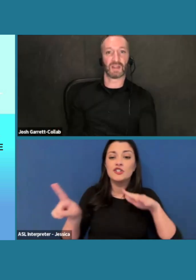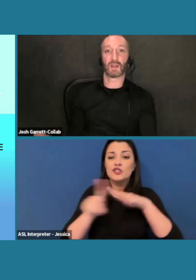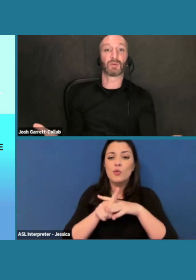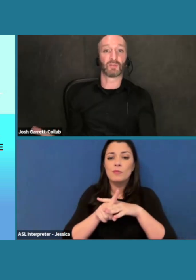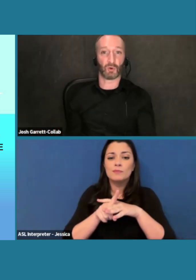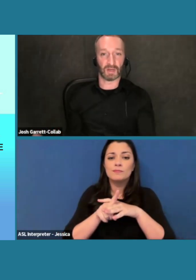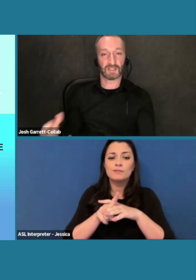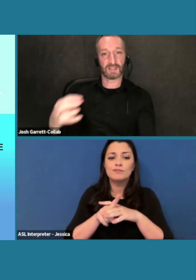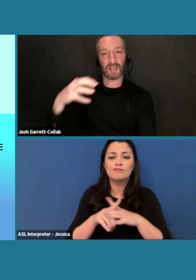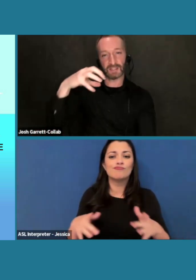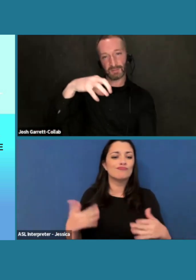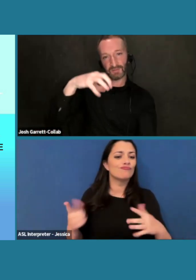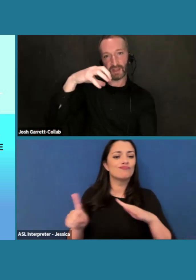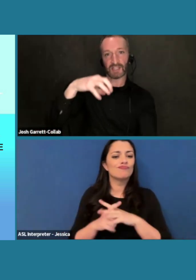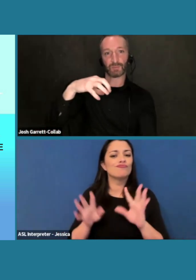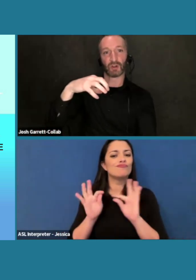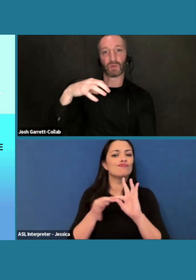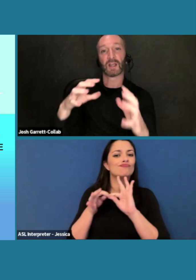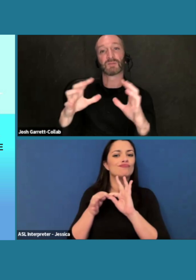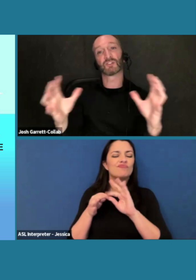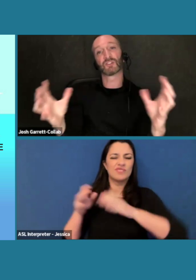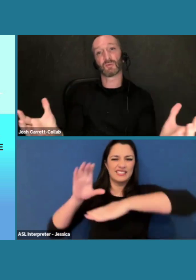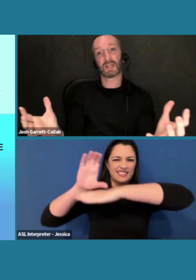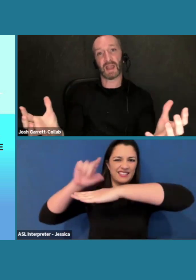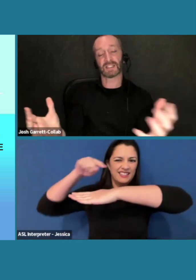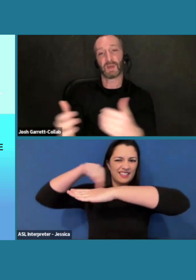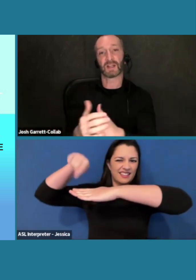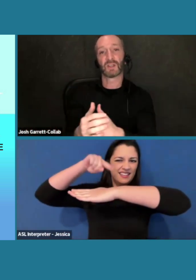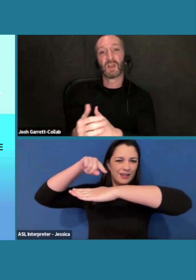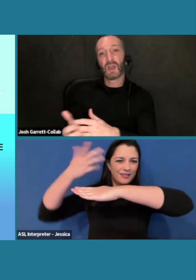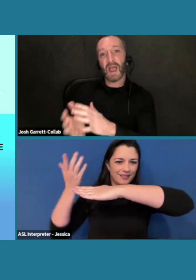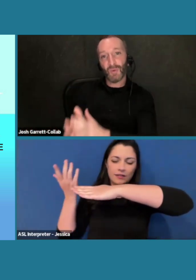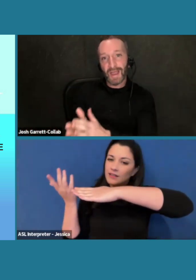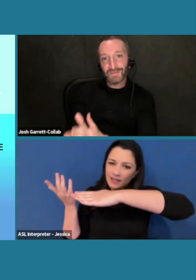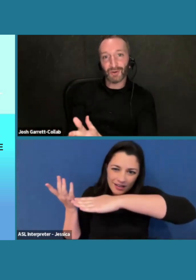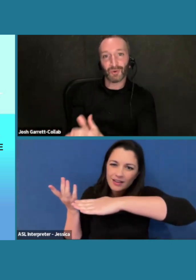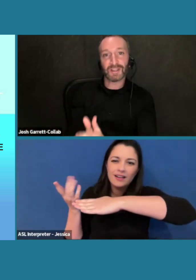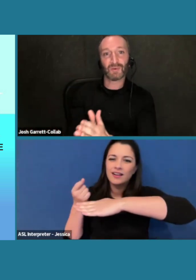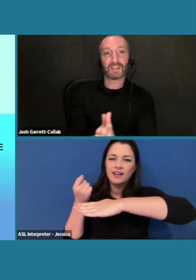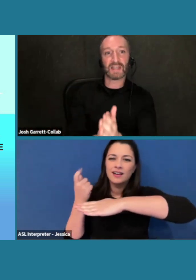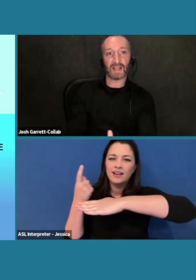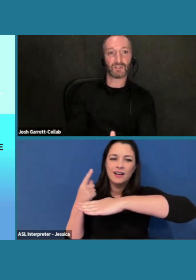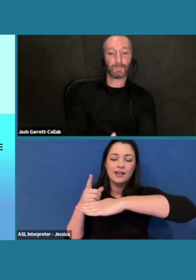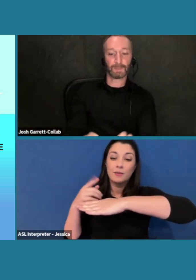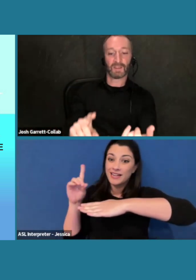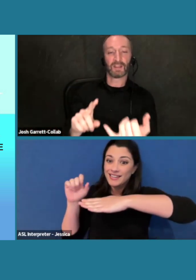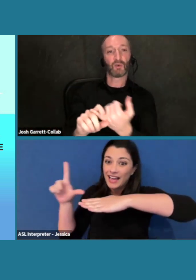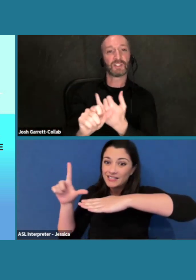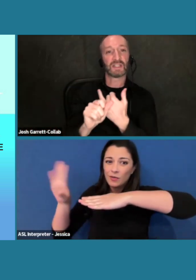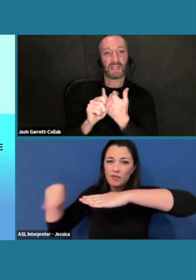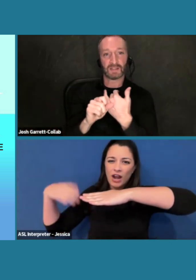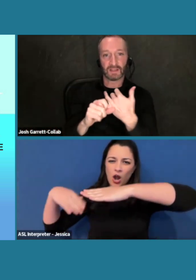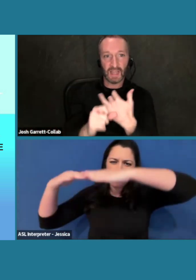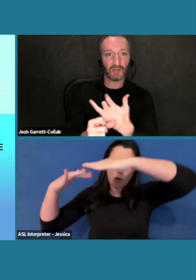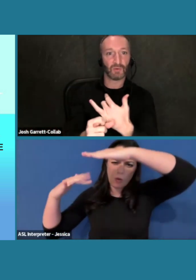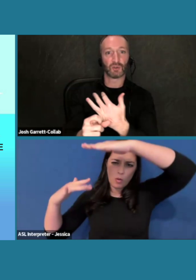an event, a performance. It's that tip of the iceberg when it comes to so many aspects. However, working with a DASL, they're going